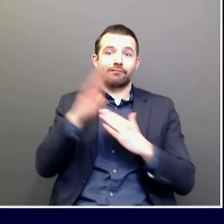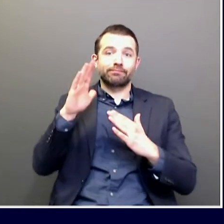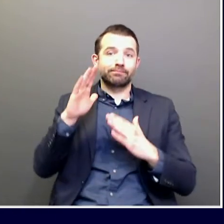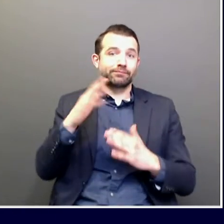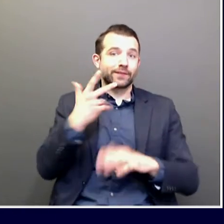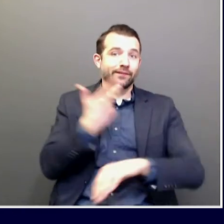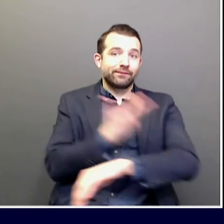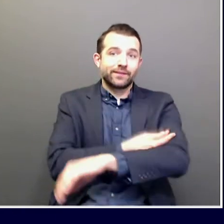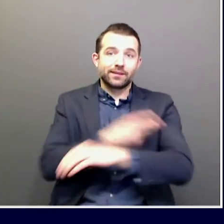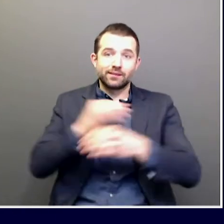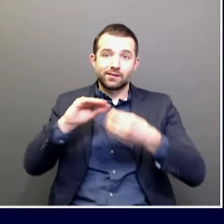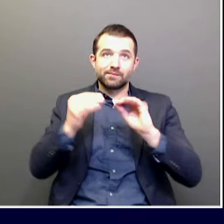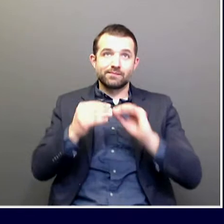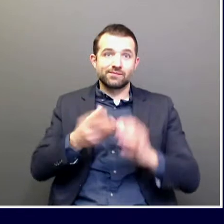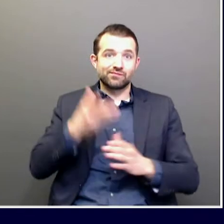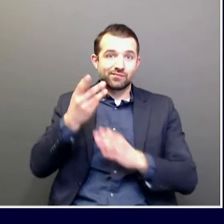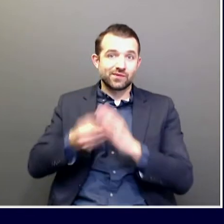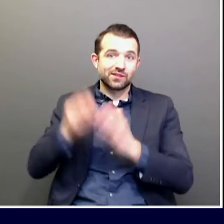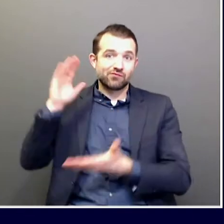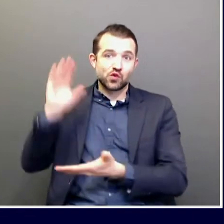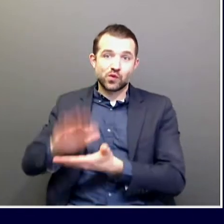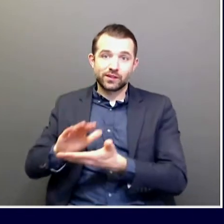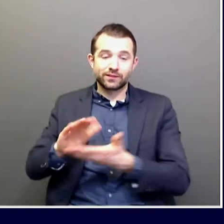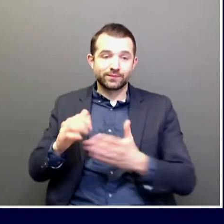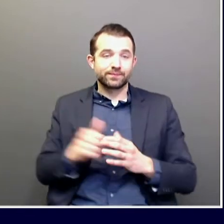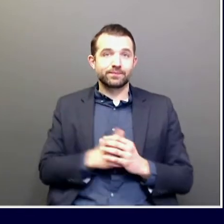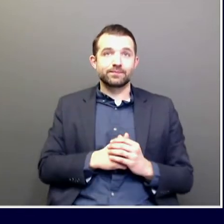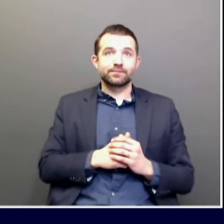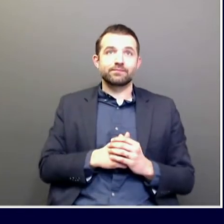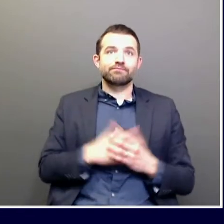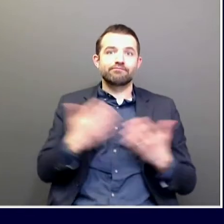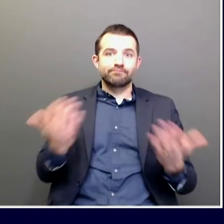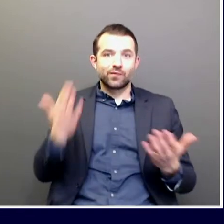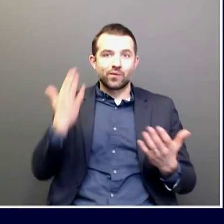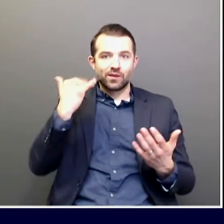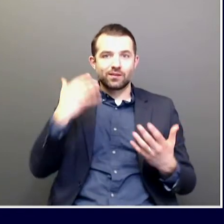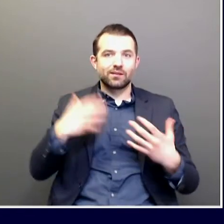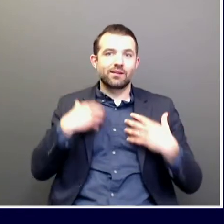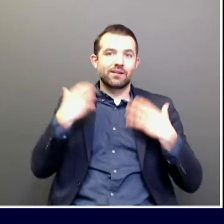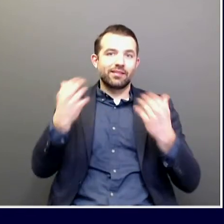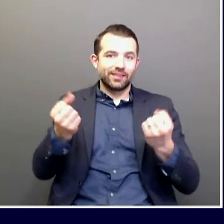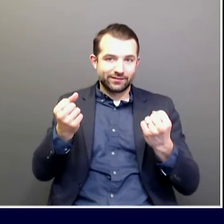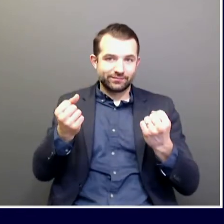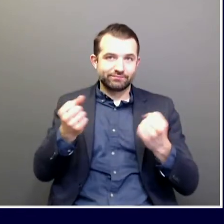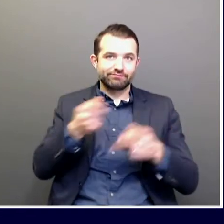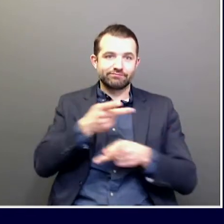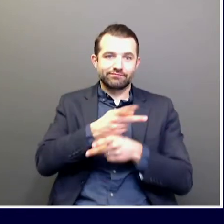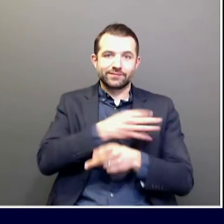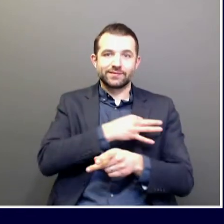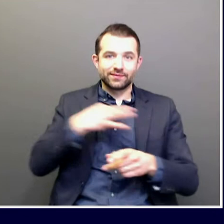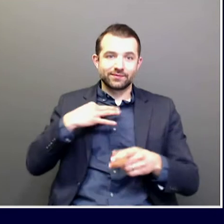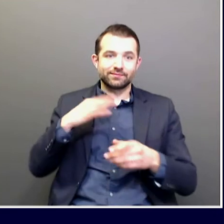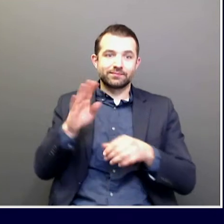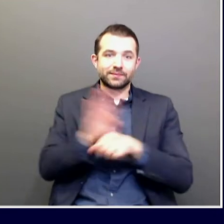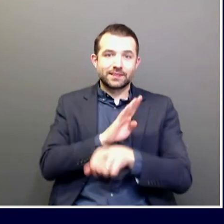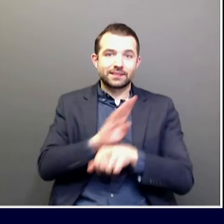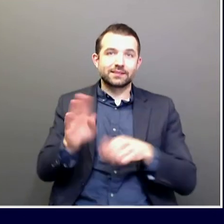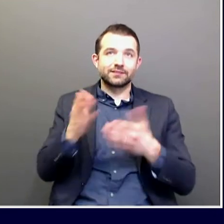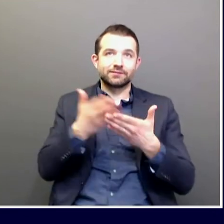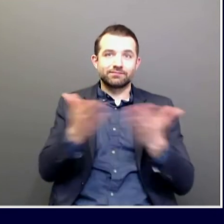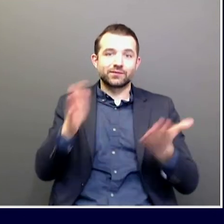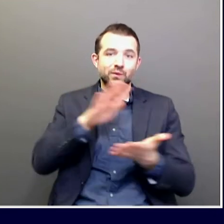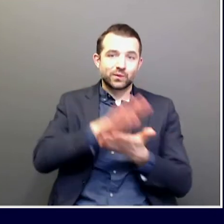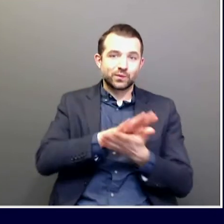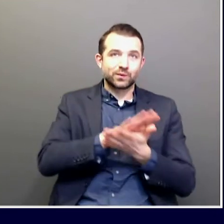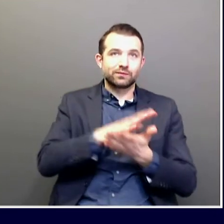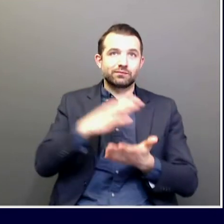all. You should include yourself in that group as well, Commissioner. But with that, thank you all for your time this afternoon.